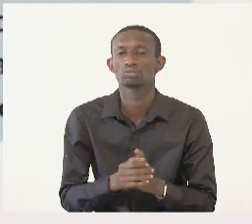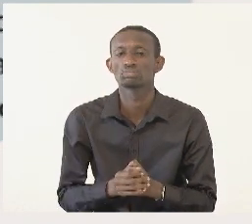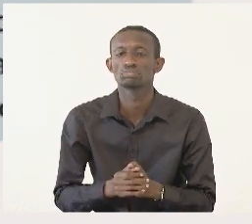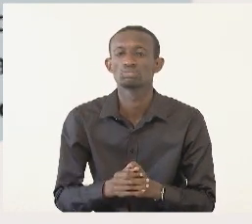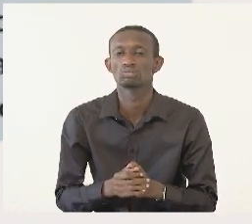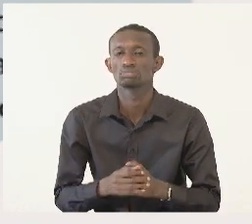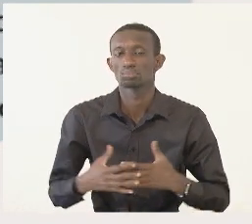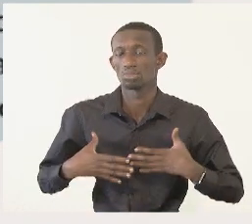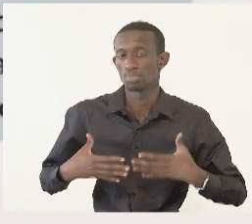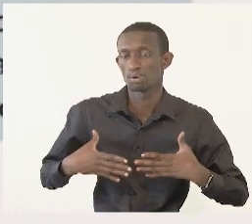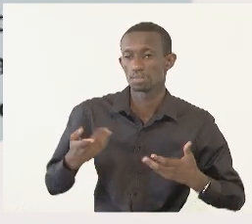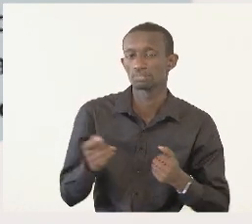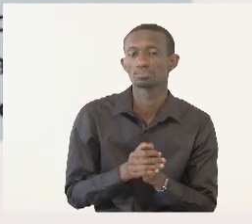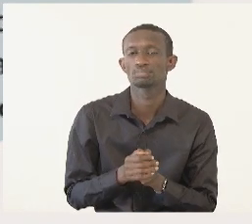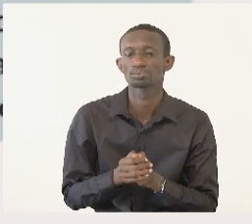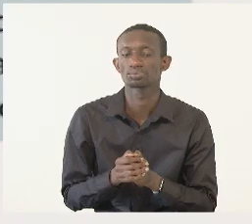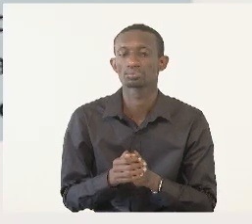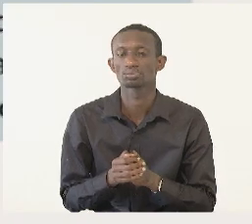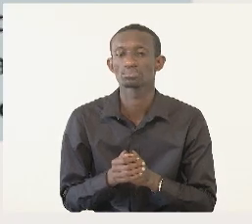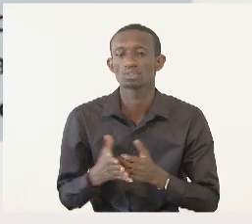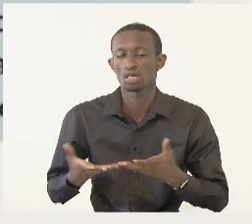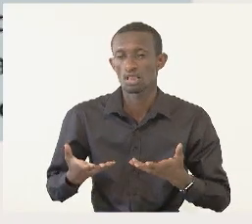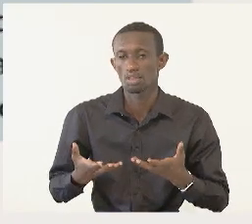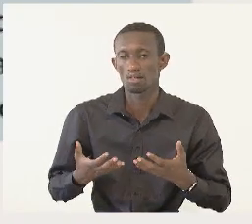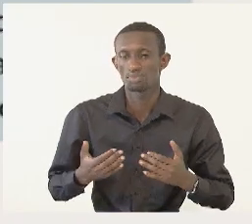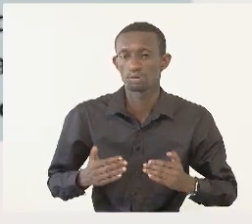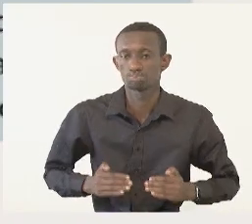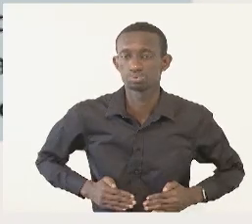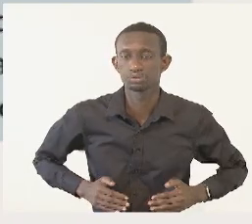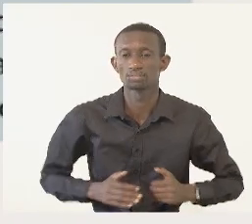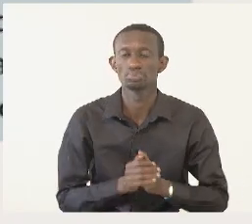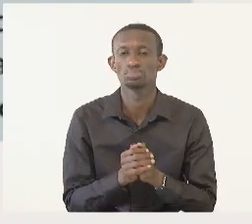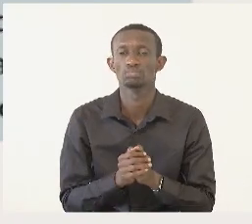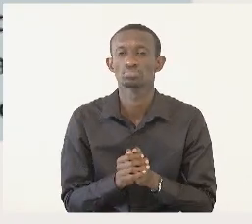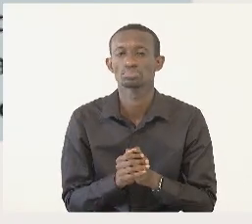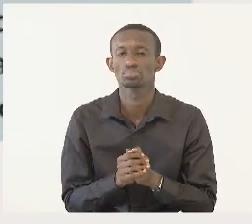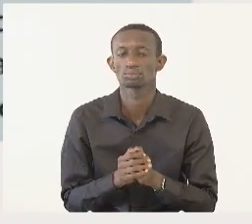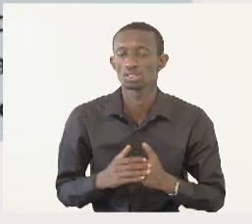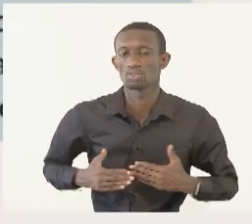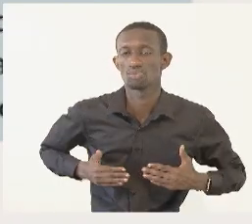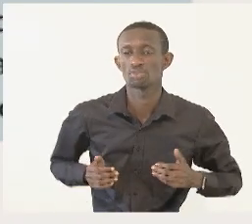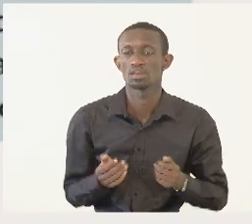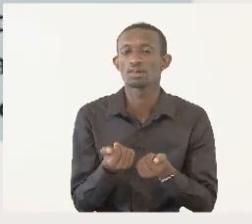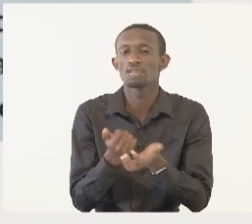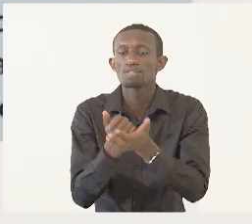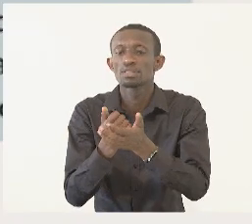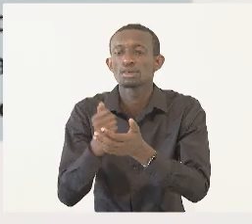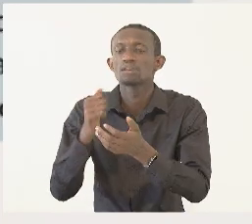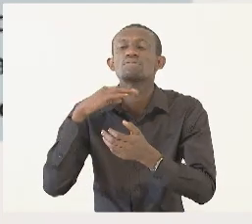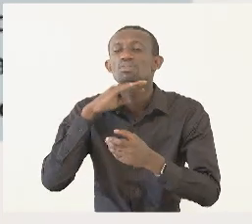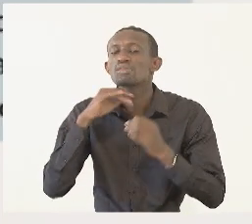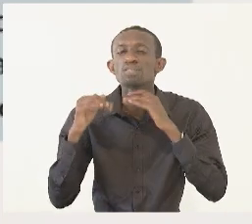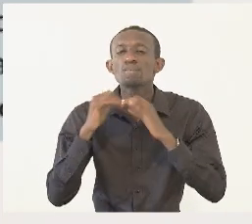etc. We have the liver. So the liver also excretes a waste product, excretory product of the